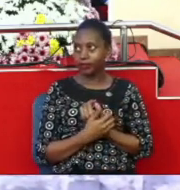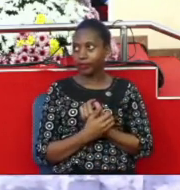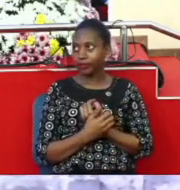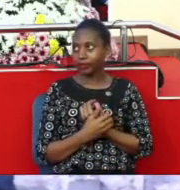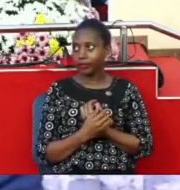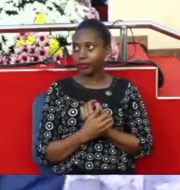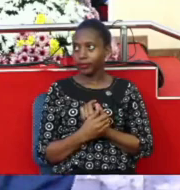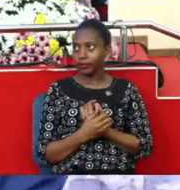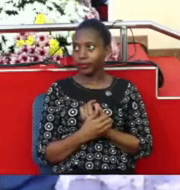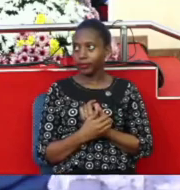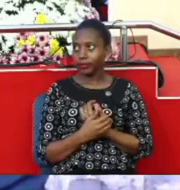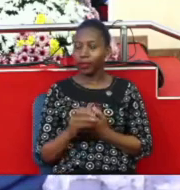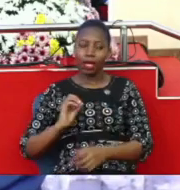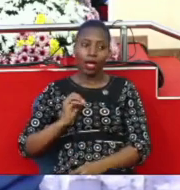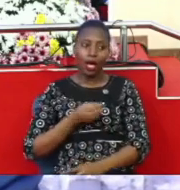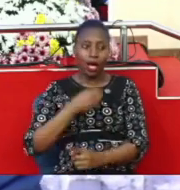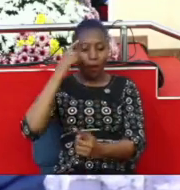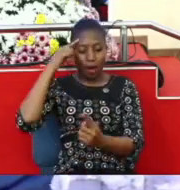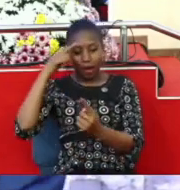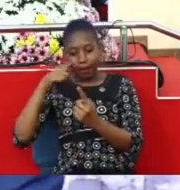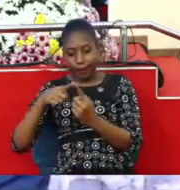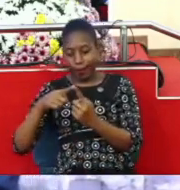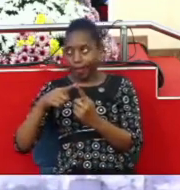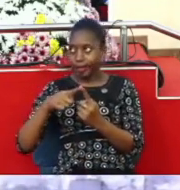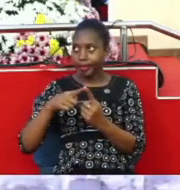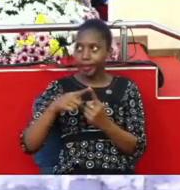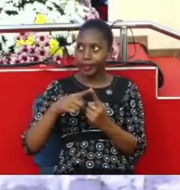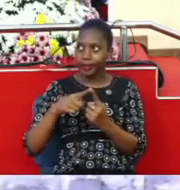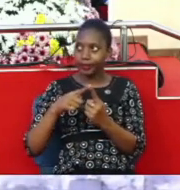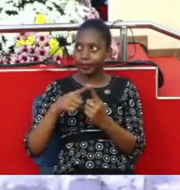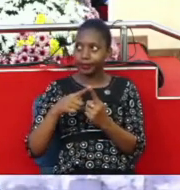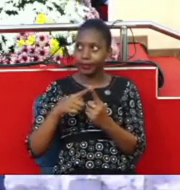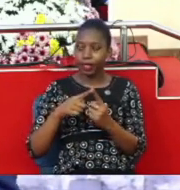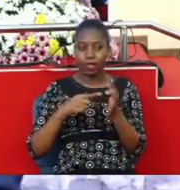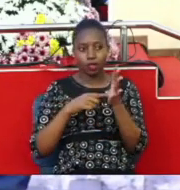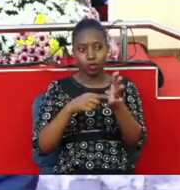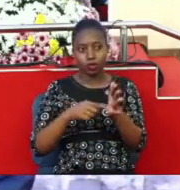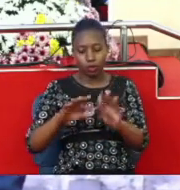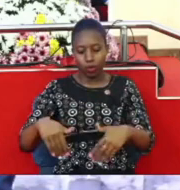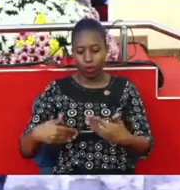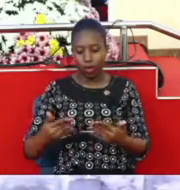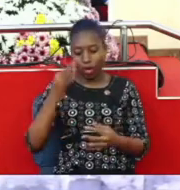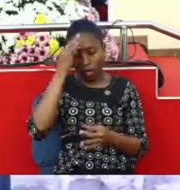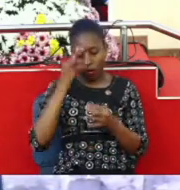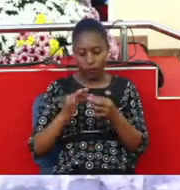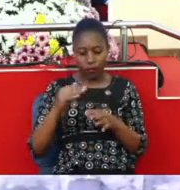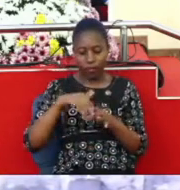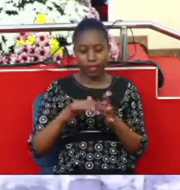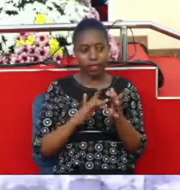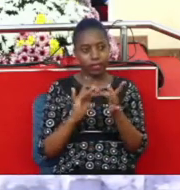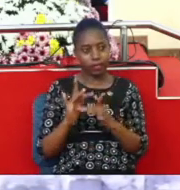So our purpose actually is to illustrate how faith in Jesus can help